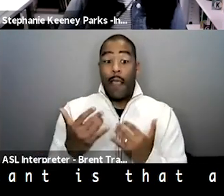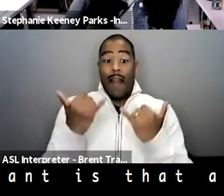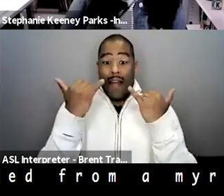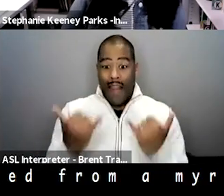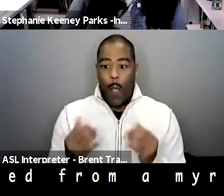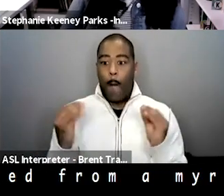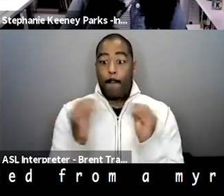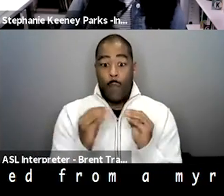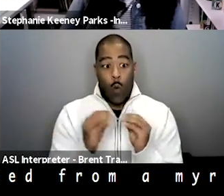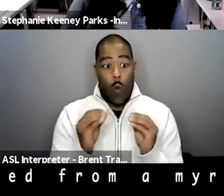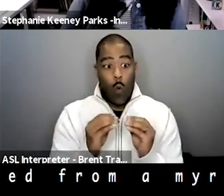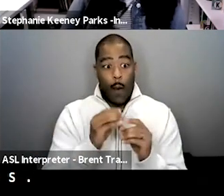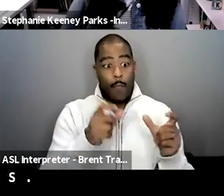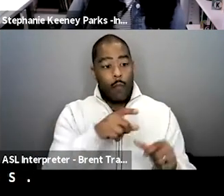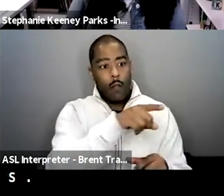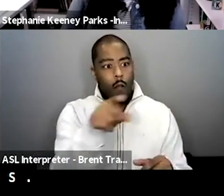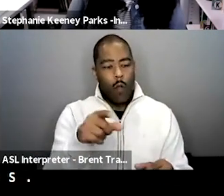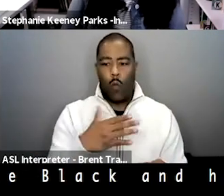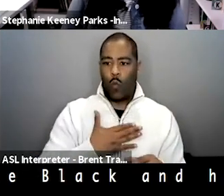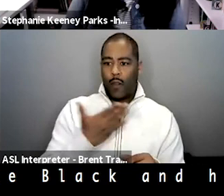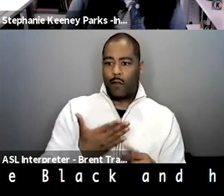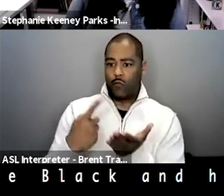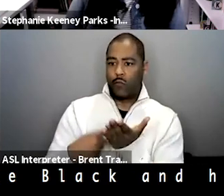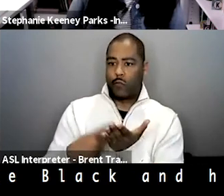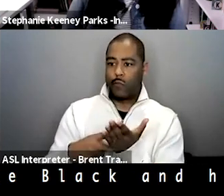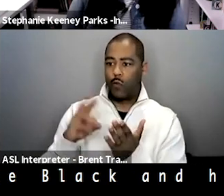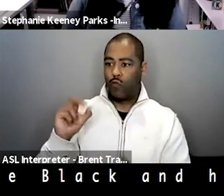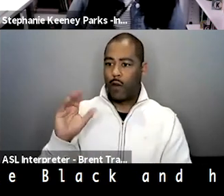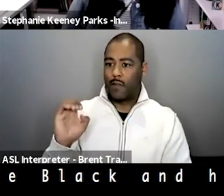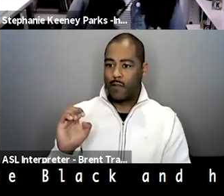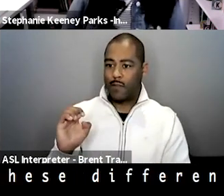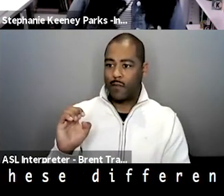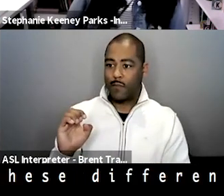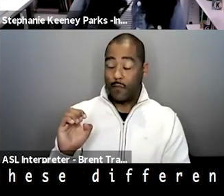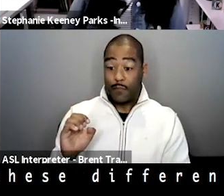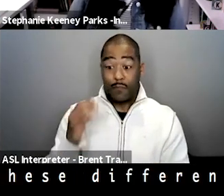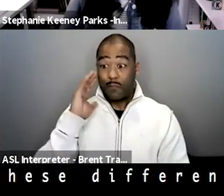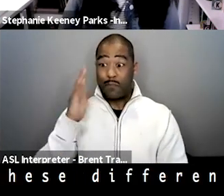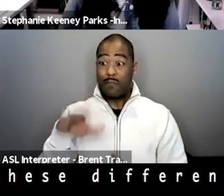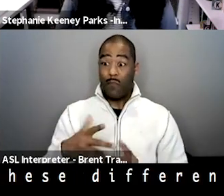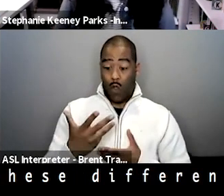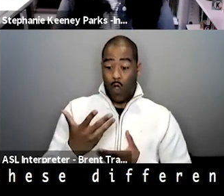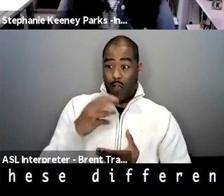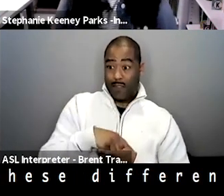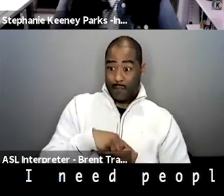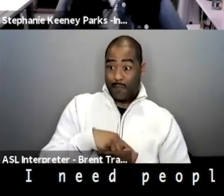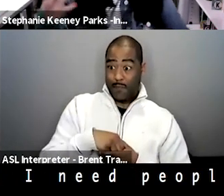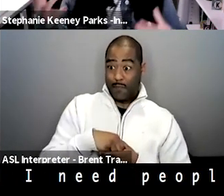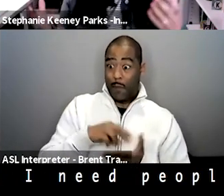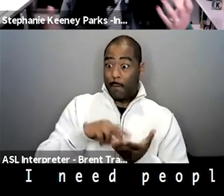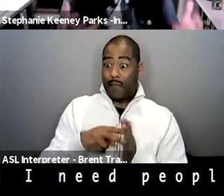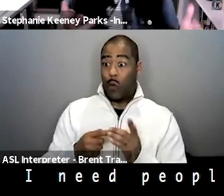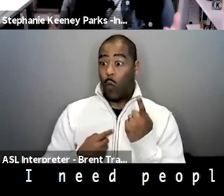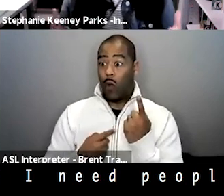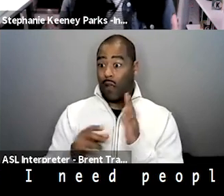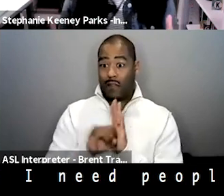then what is important is that autism is experienced from a myriad of identities. You can be Black and have autism and all